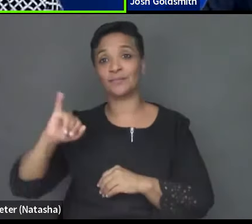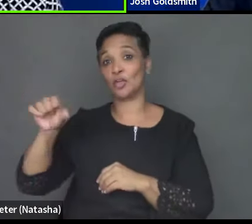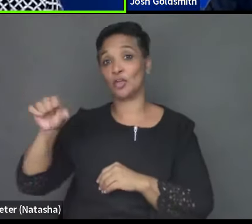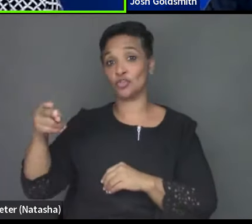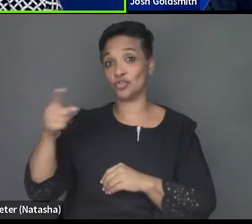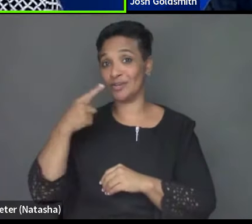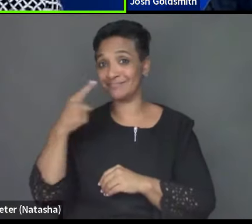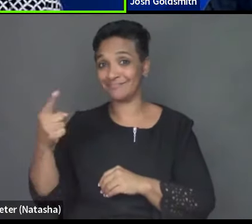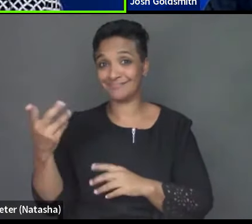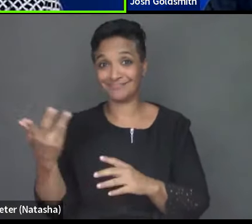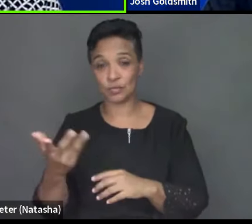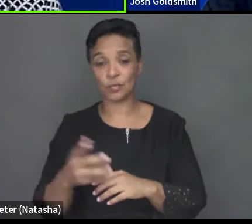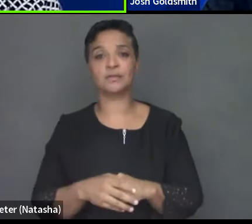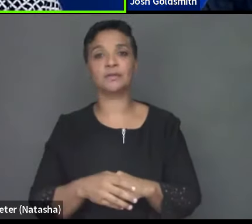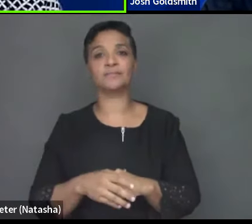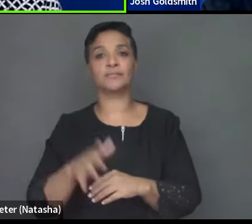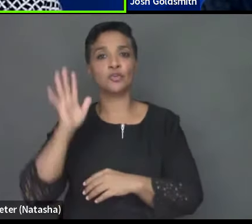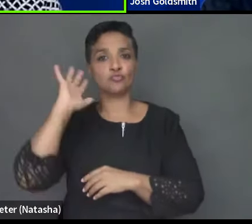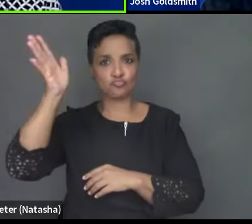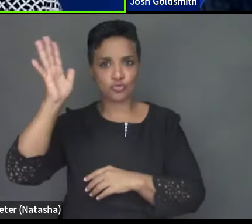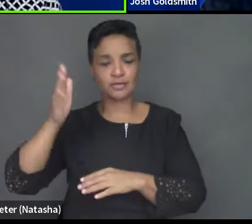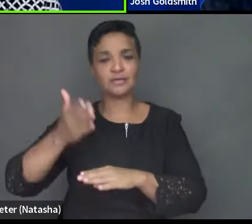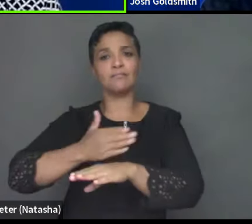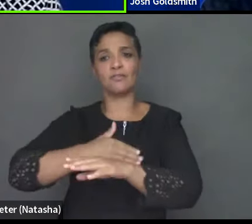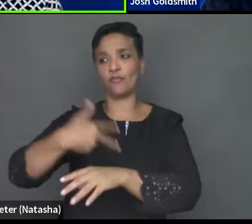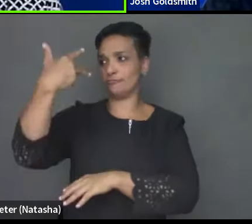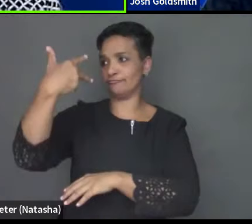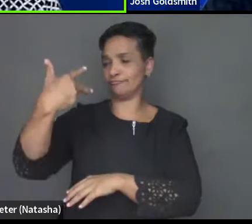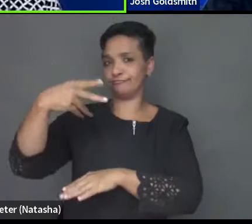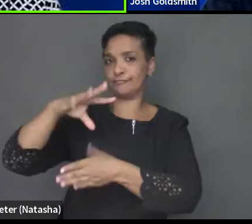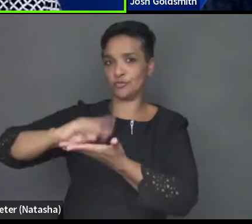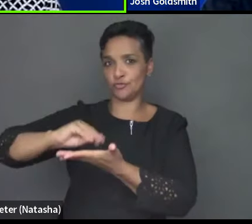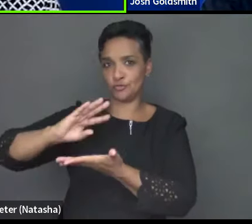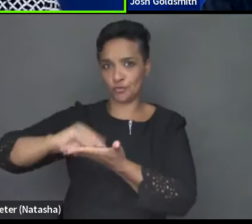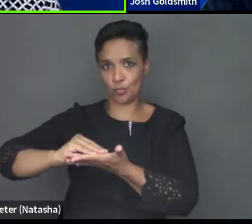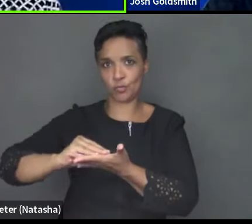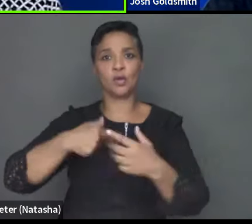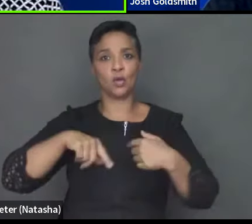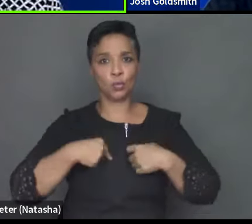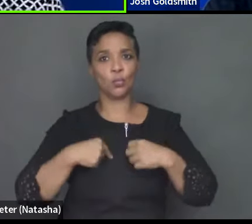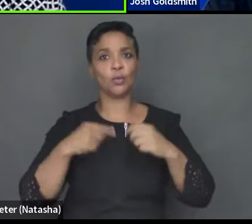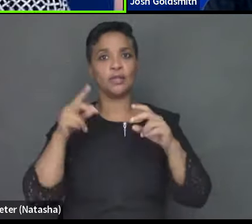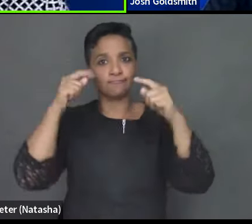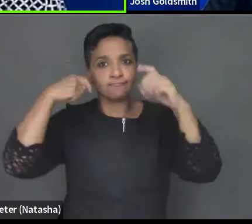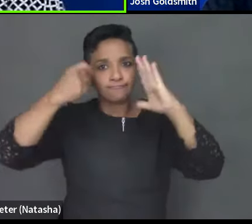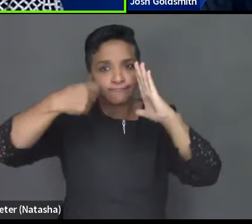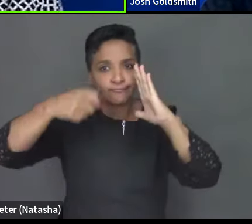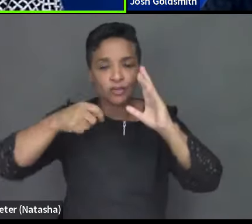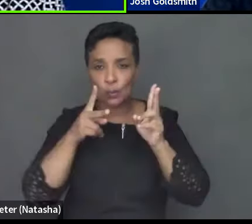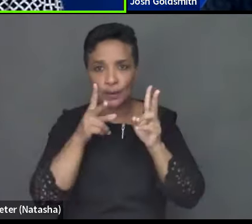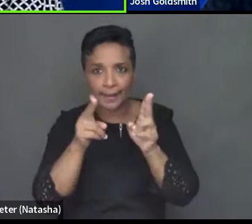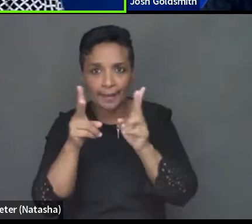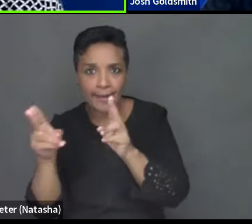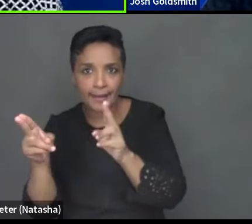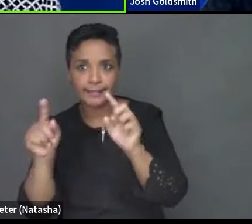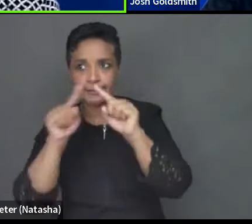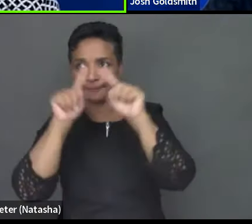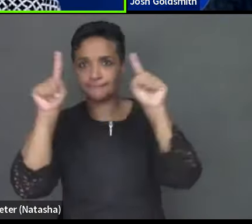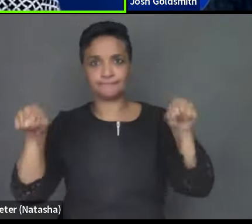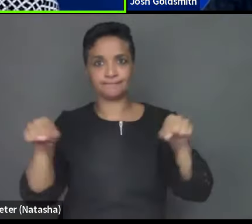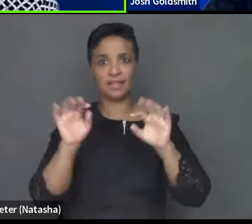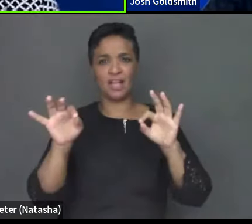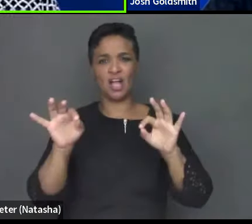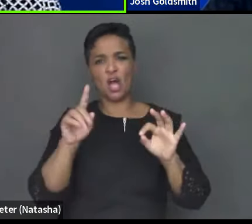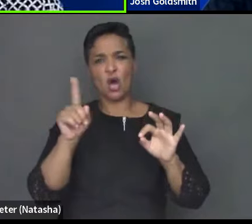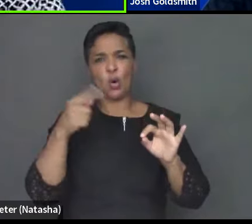presentations are pre-recorded. And so of course we have spent some time editing the videos, not editing, it's not like we